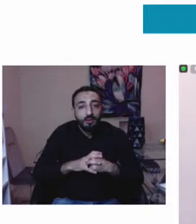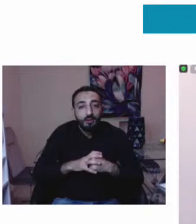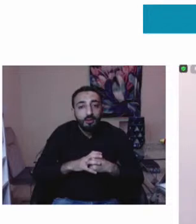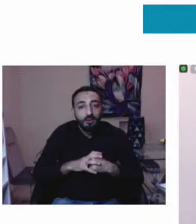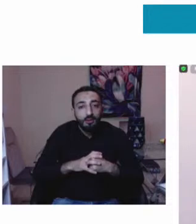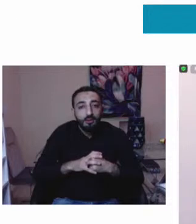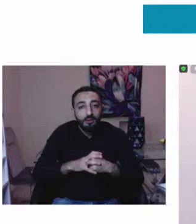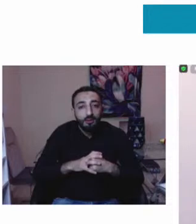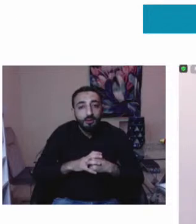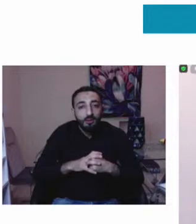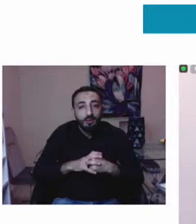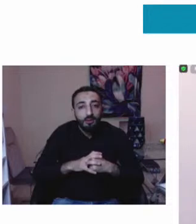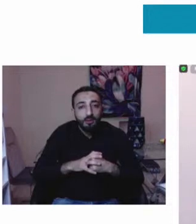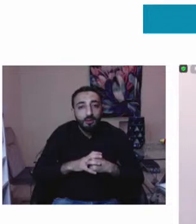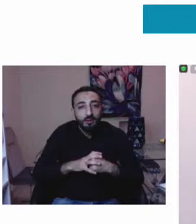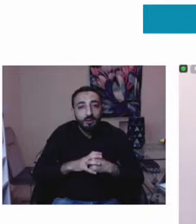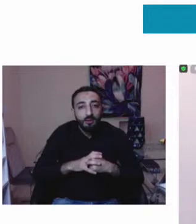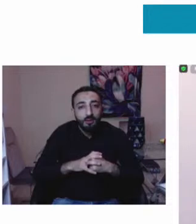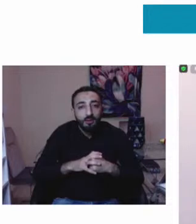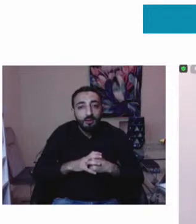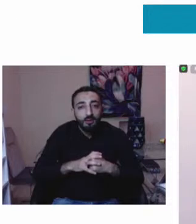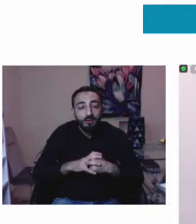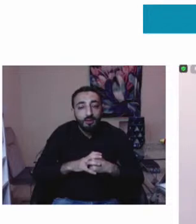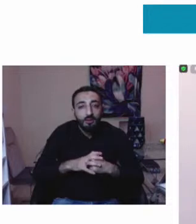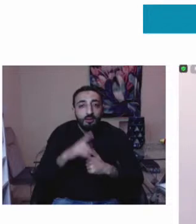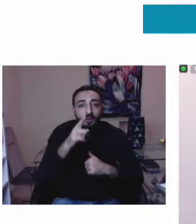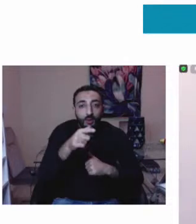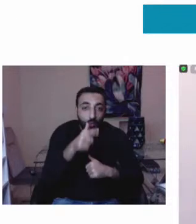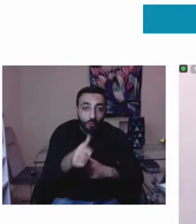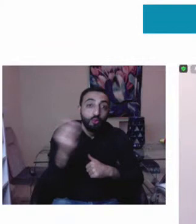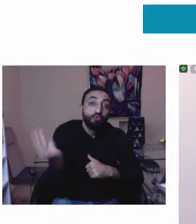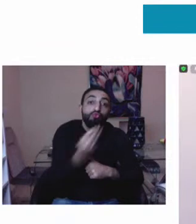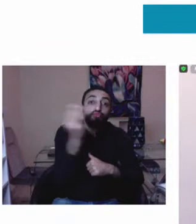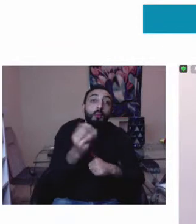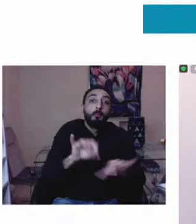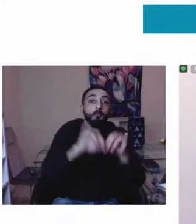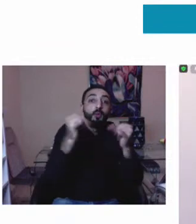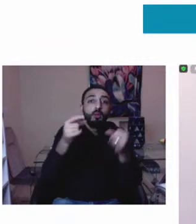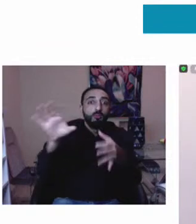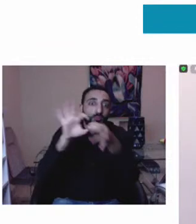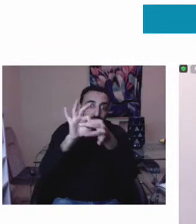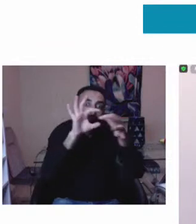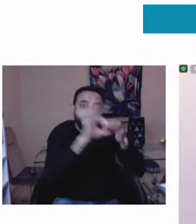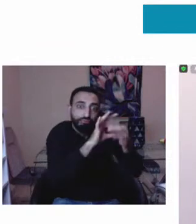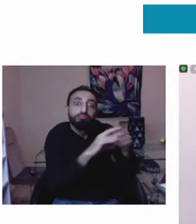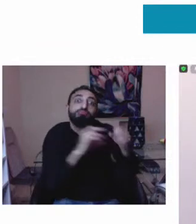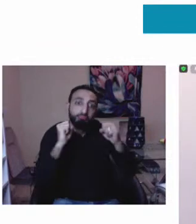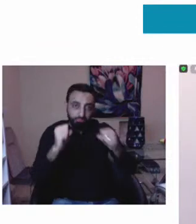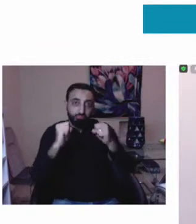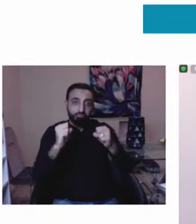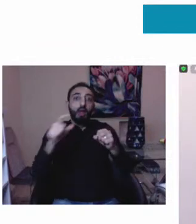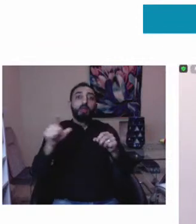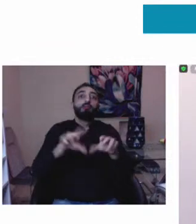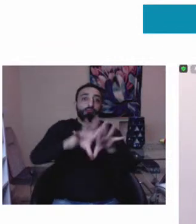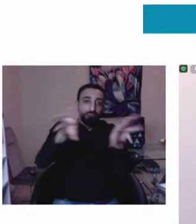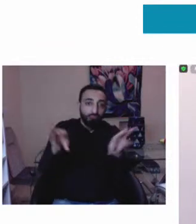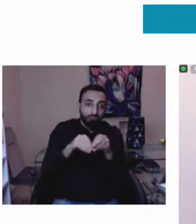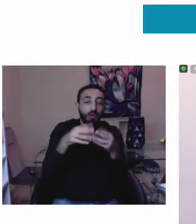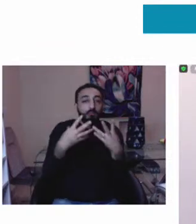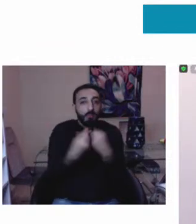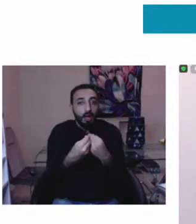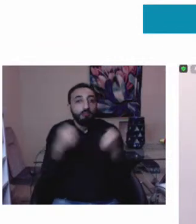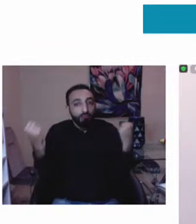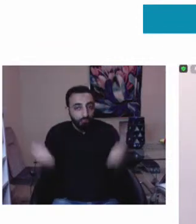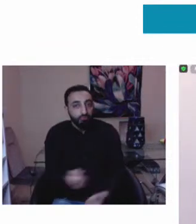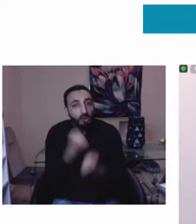have strong connections within their communities, but their activities are often volunteer-based. Despite